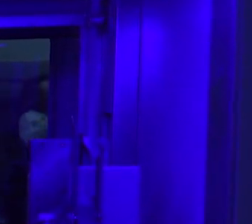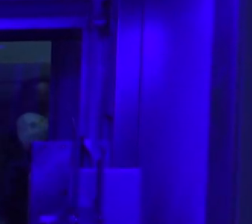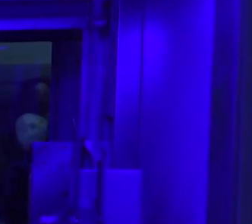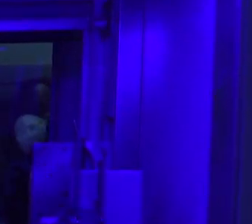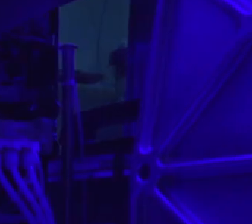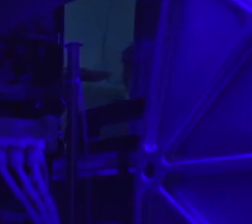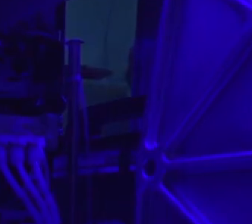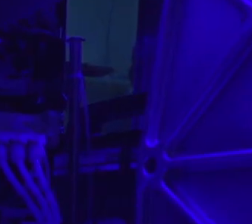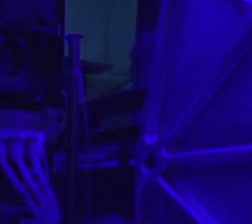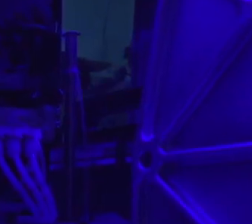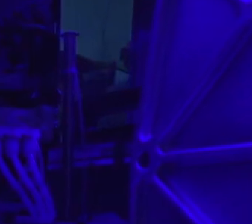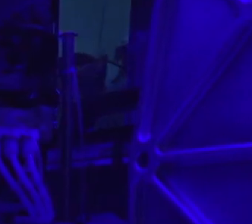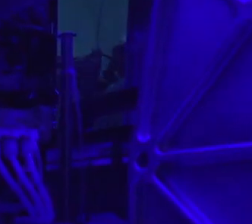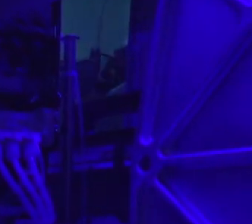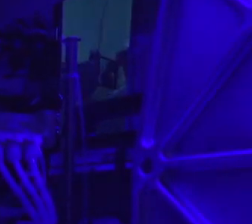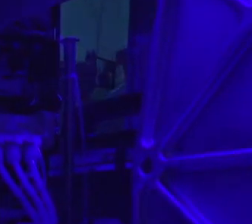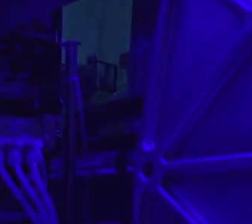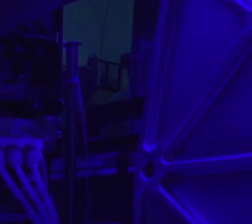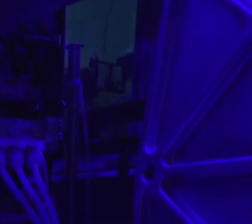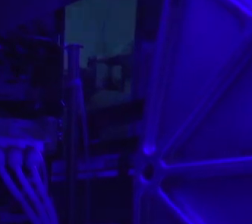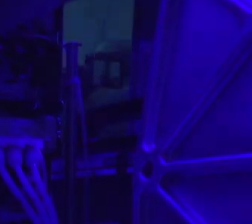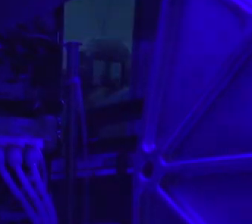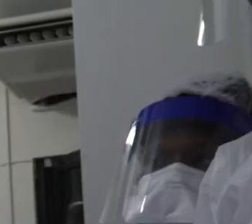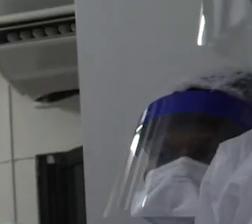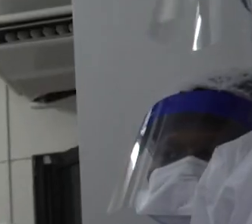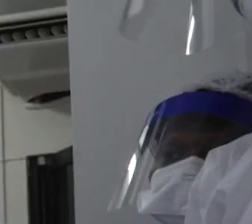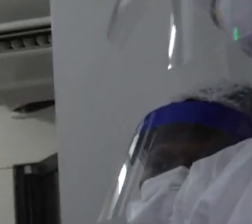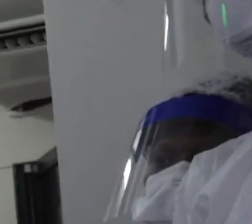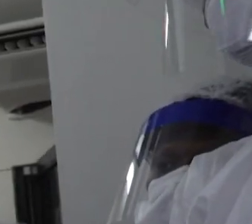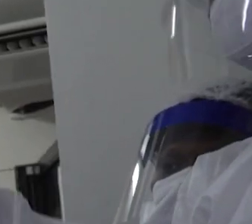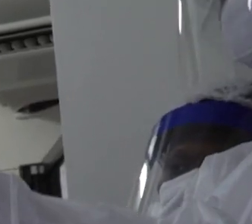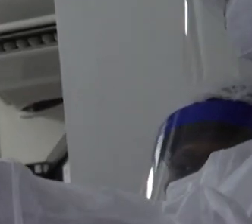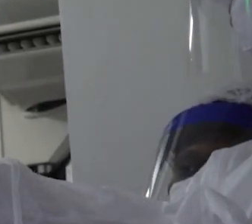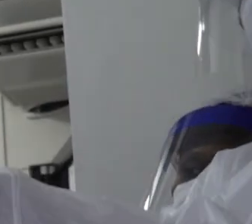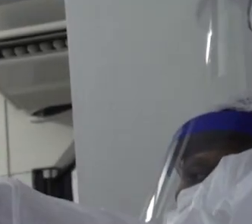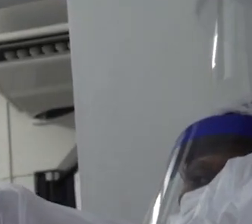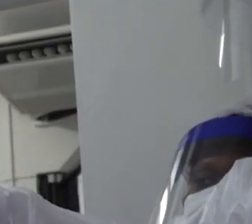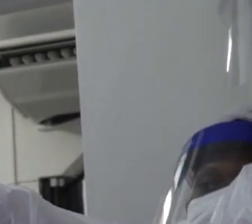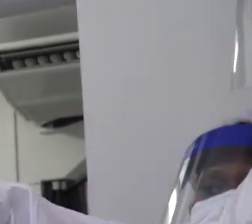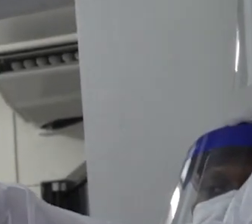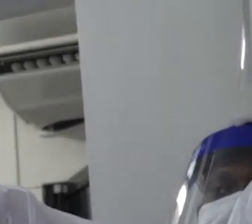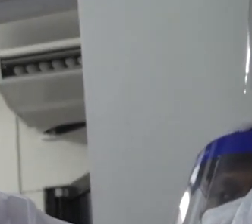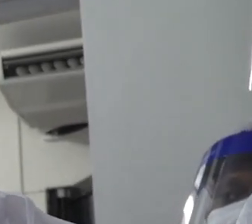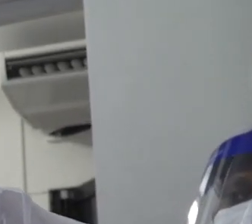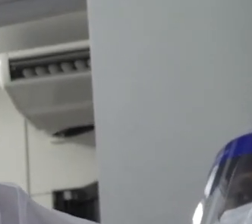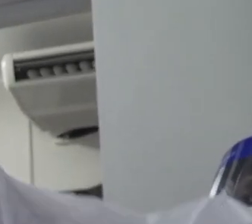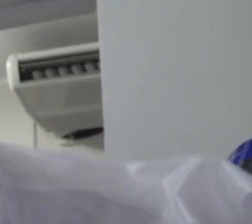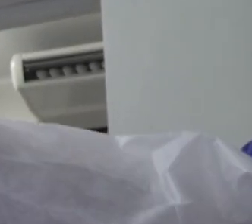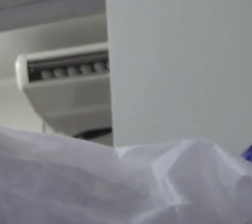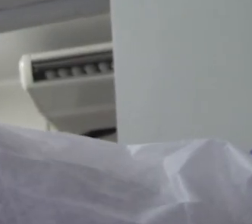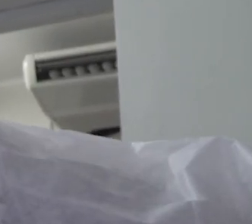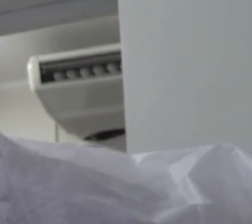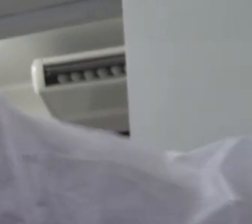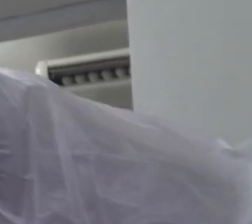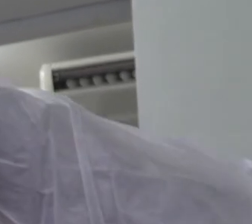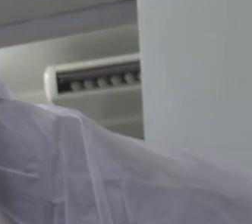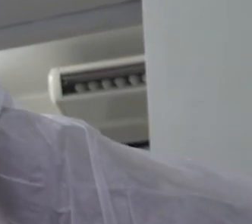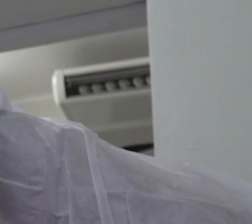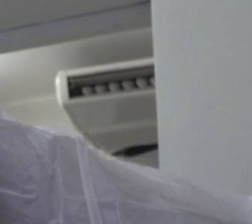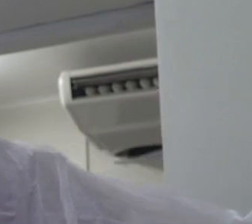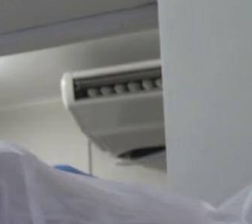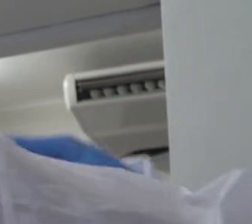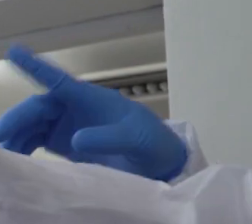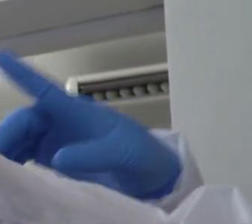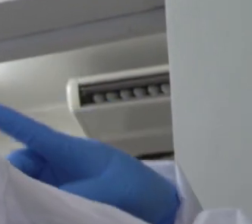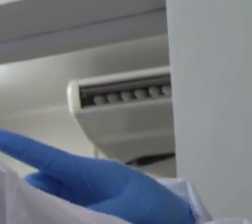entities to carry out the gold standard polymerase chain reaction PCR test for COVID-19, as well as the antigen test, which